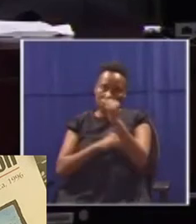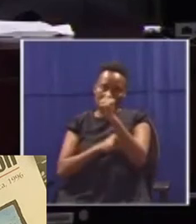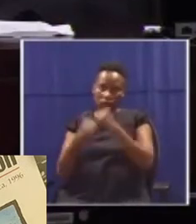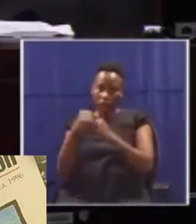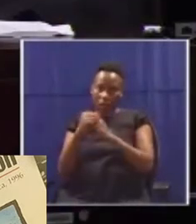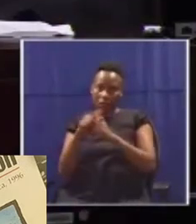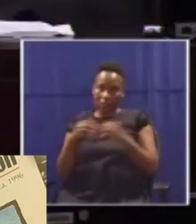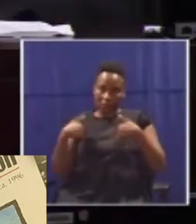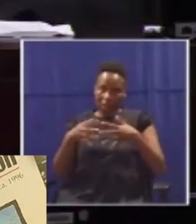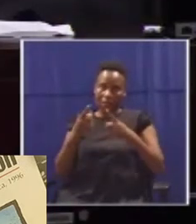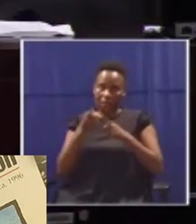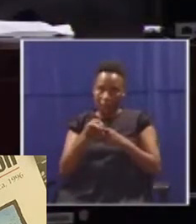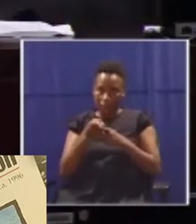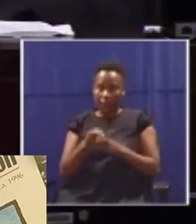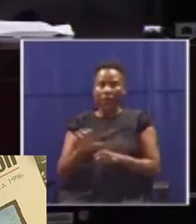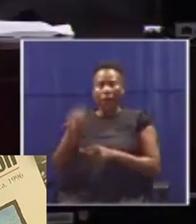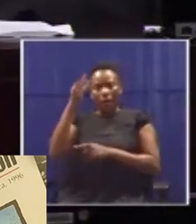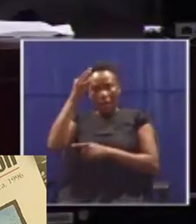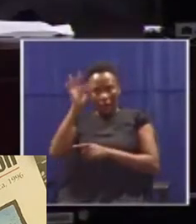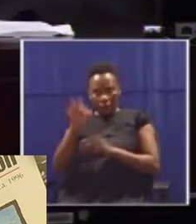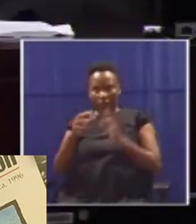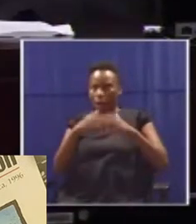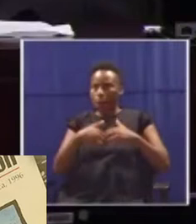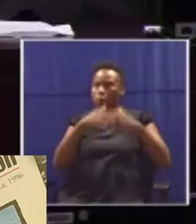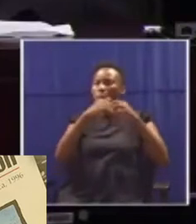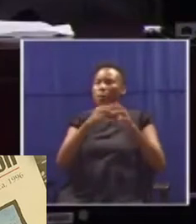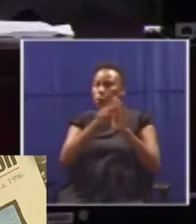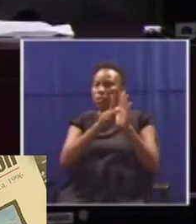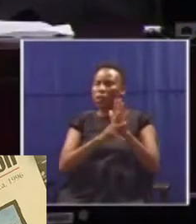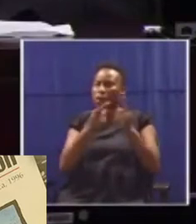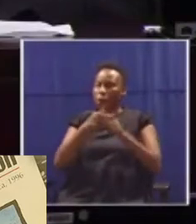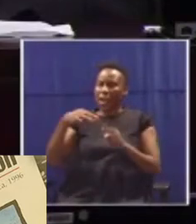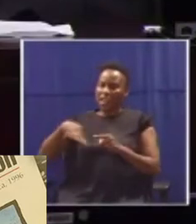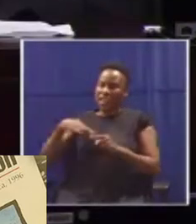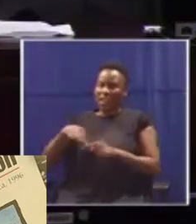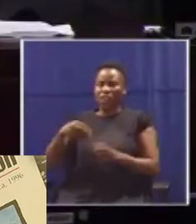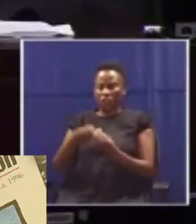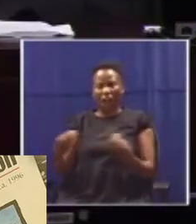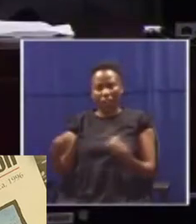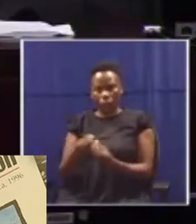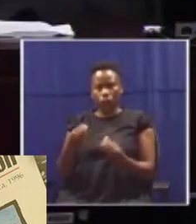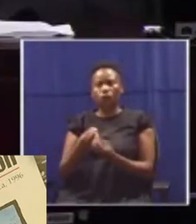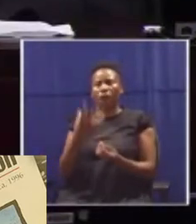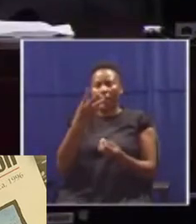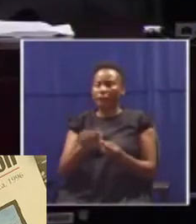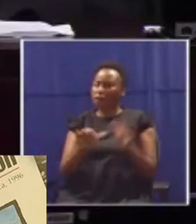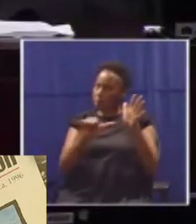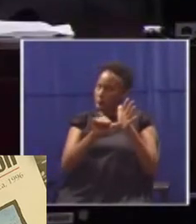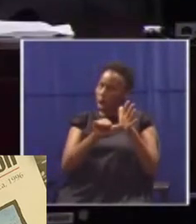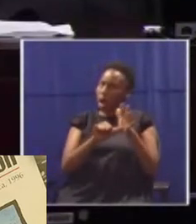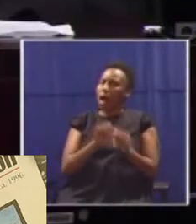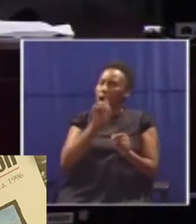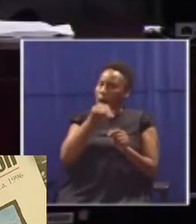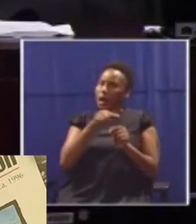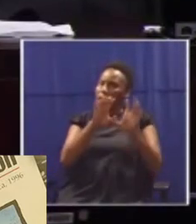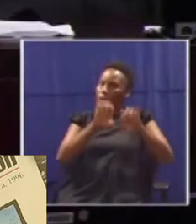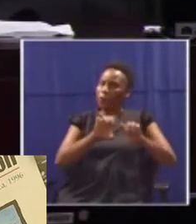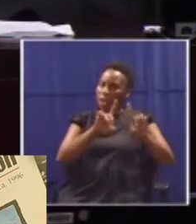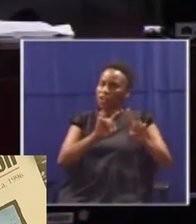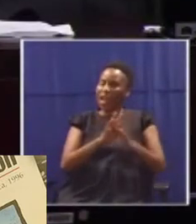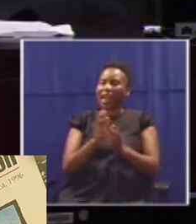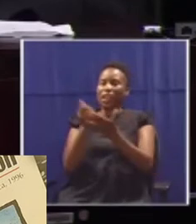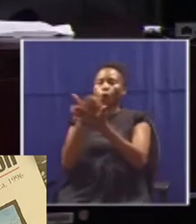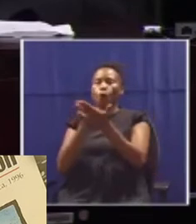Government delivered on creating policies for the girl child to be prioritized in education and economic